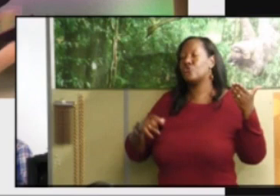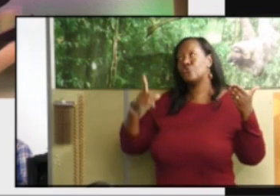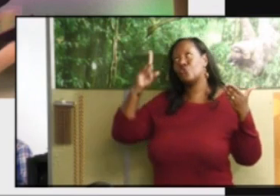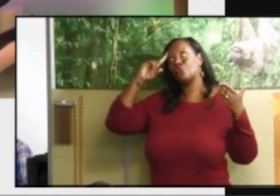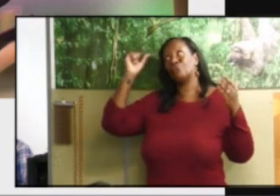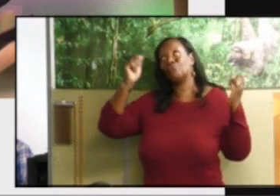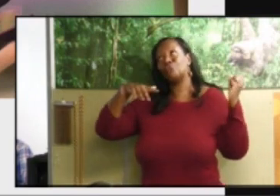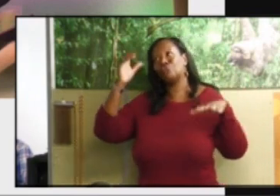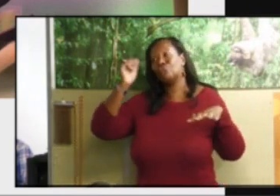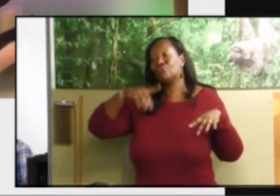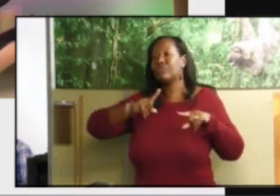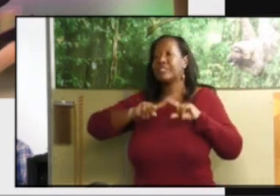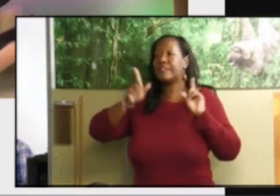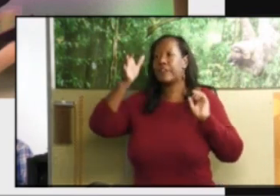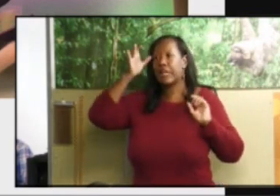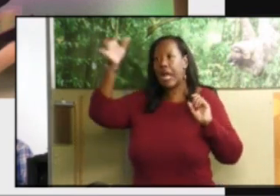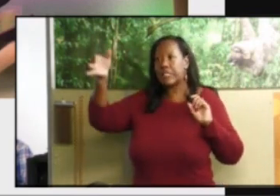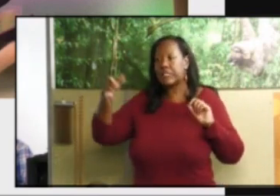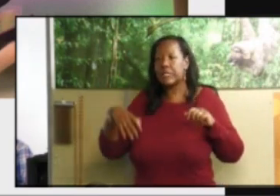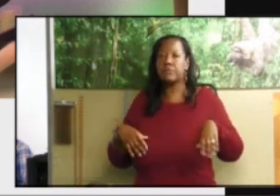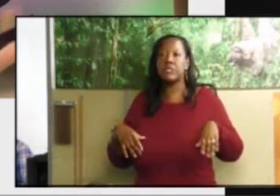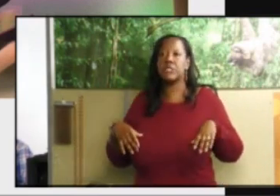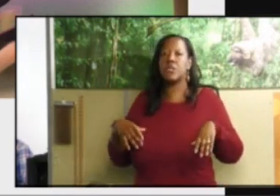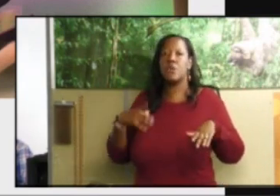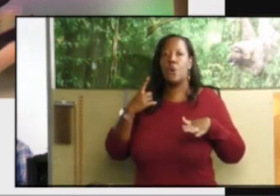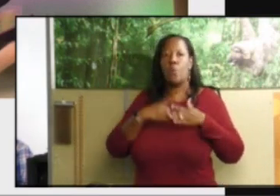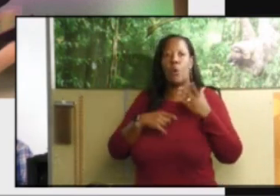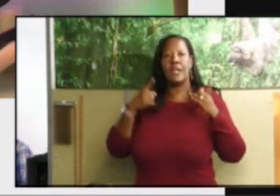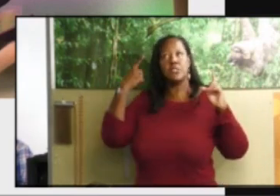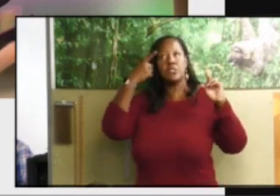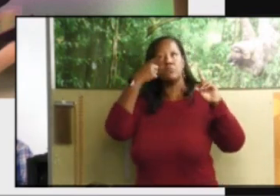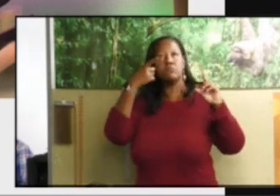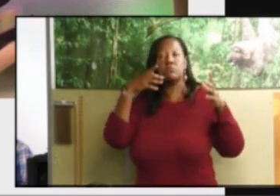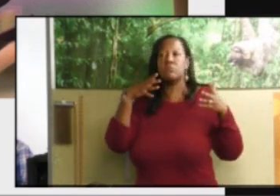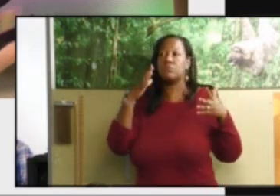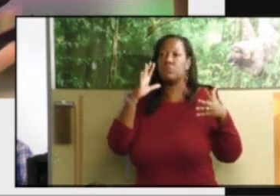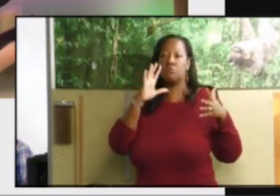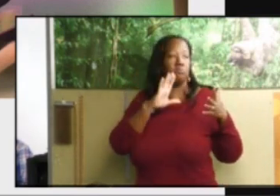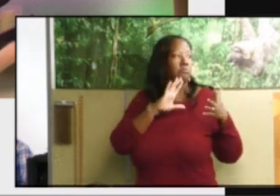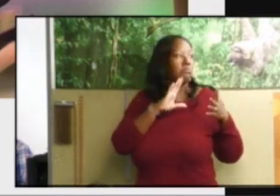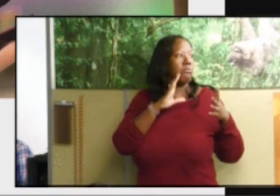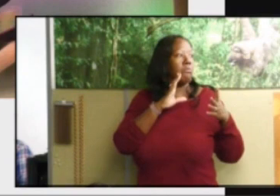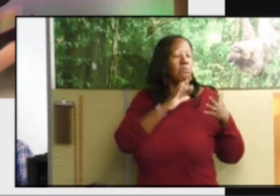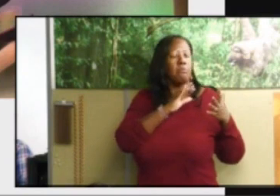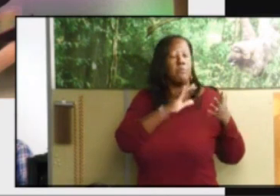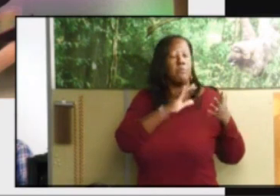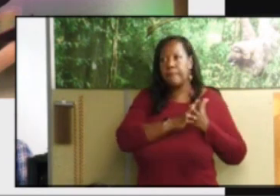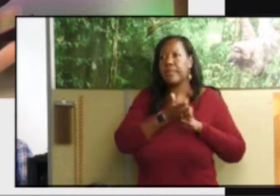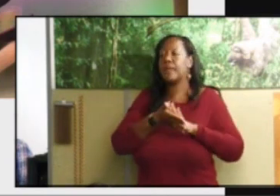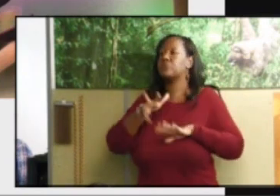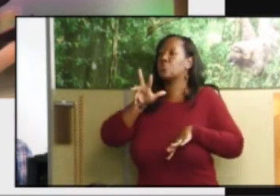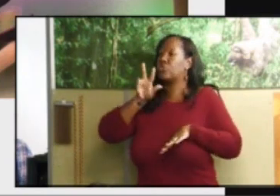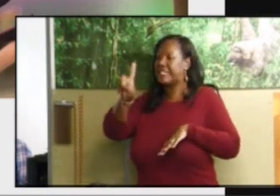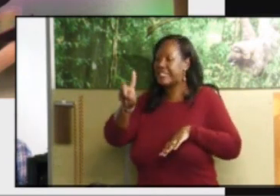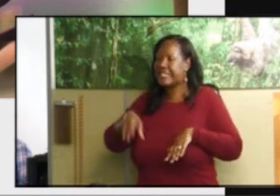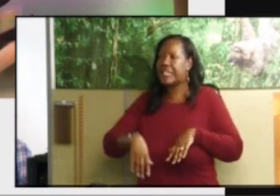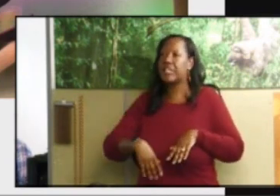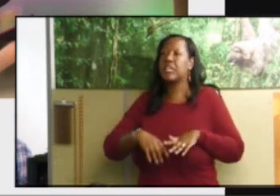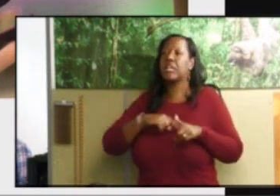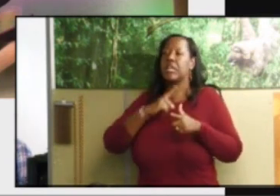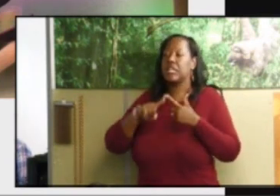everybody on board with the design intent, the direction we're going, working into more 3D modeling and elevations with